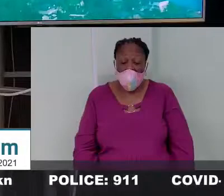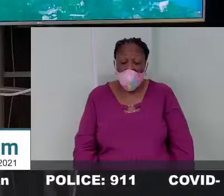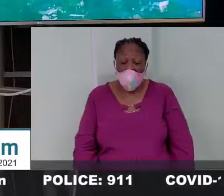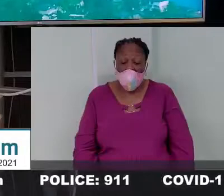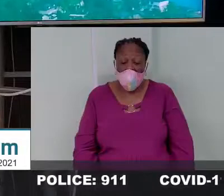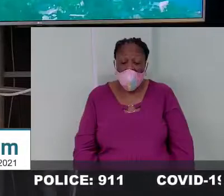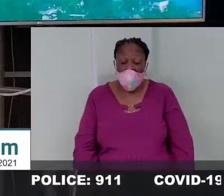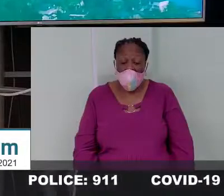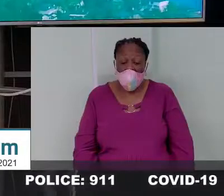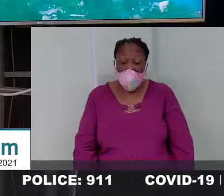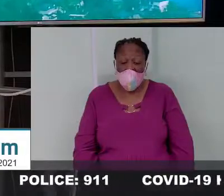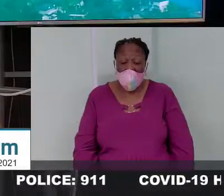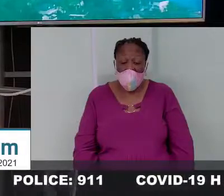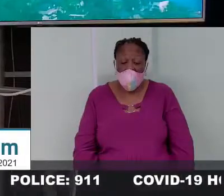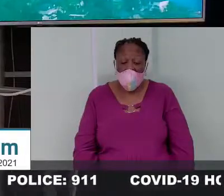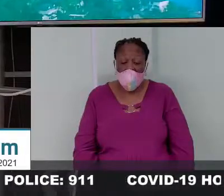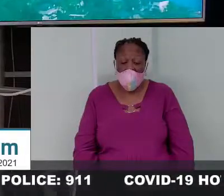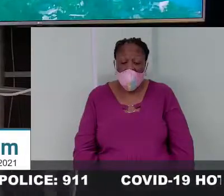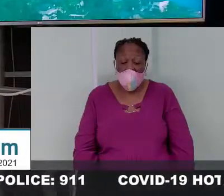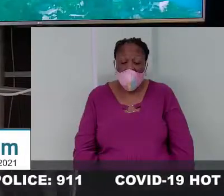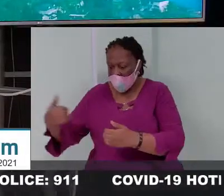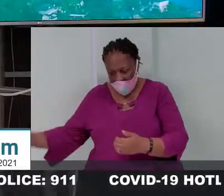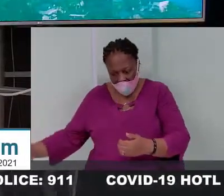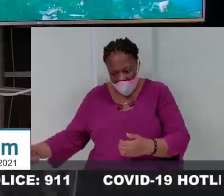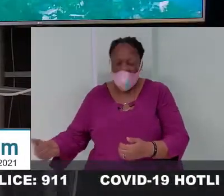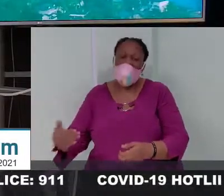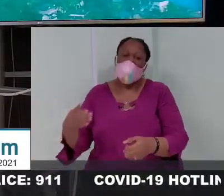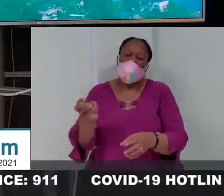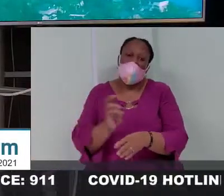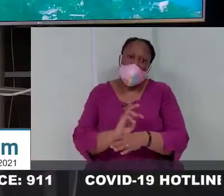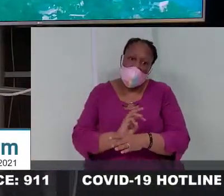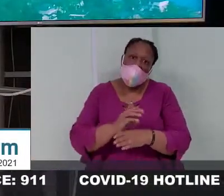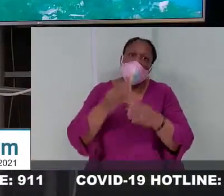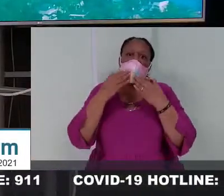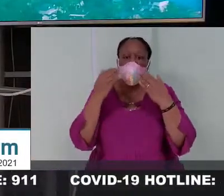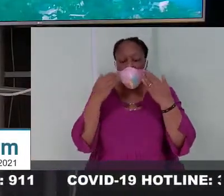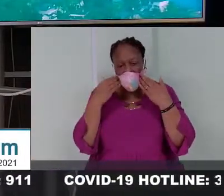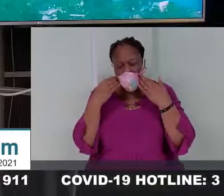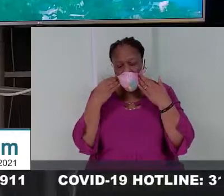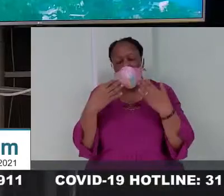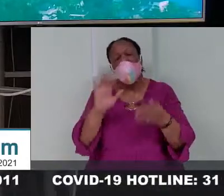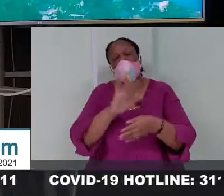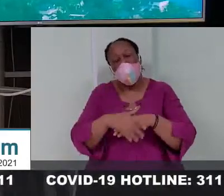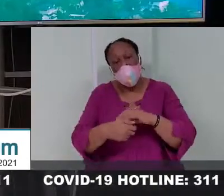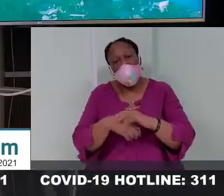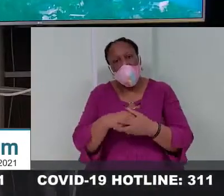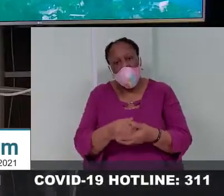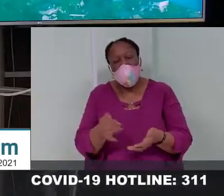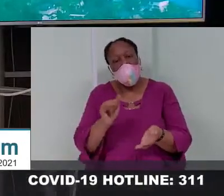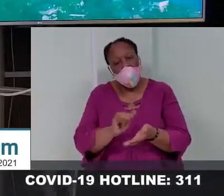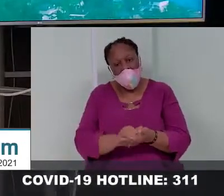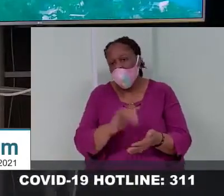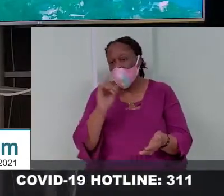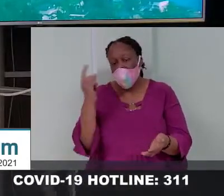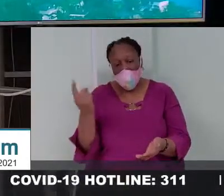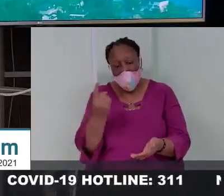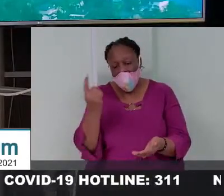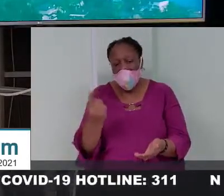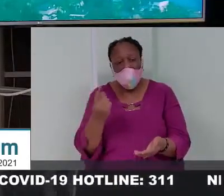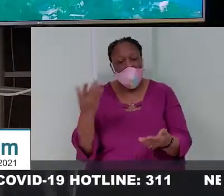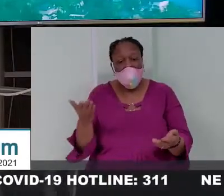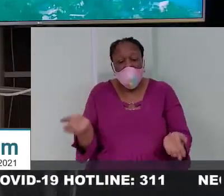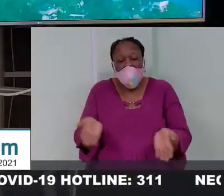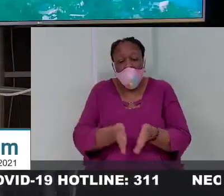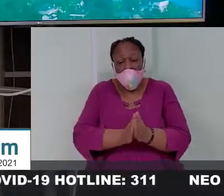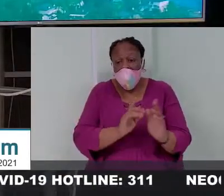Day, social distancing, wearing your mask, hand sanitizing, etc. And for the